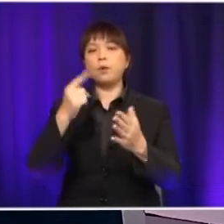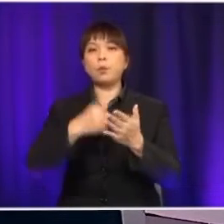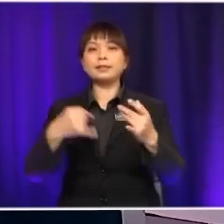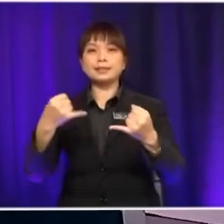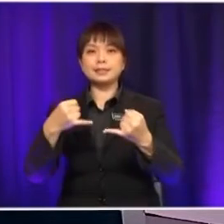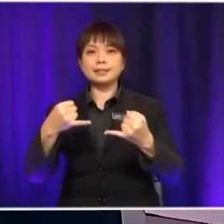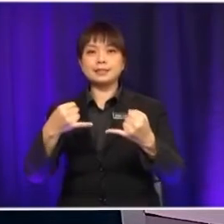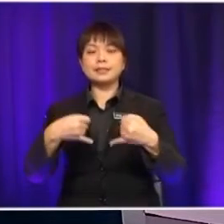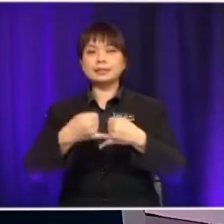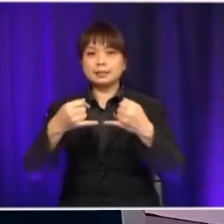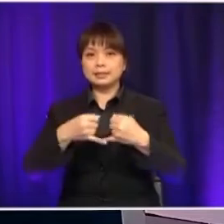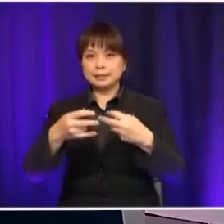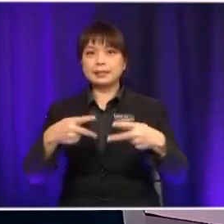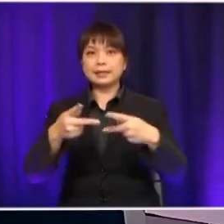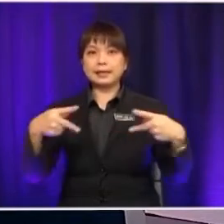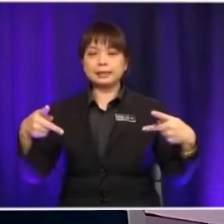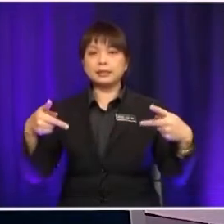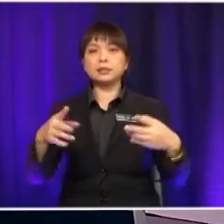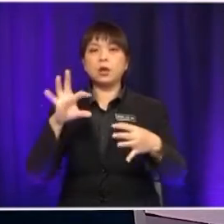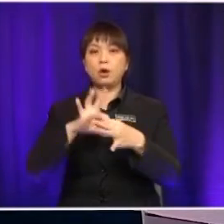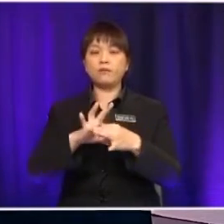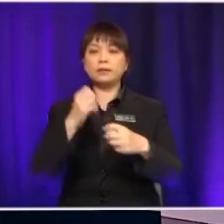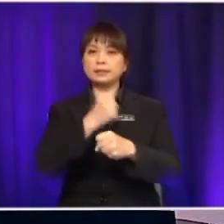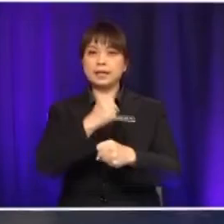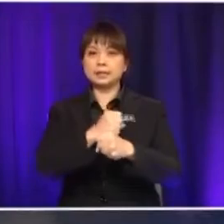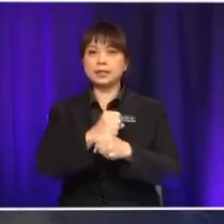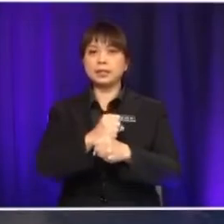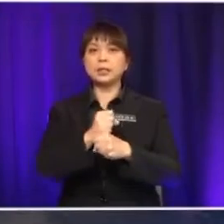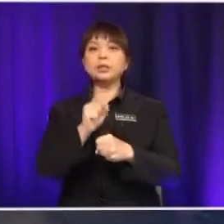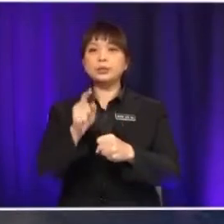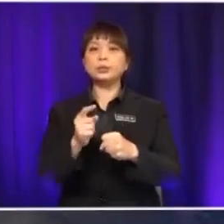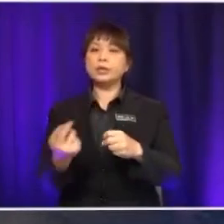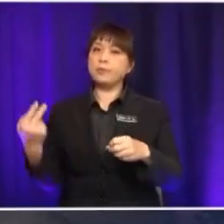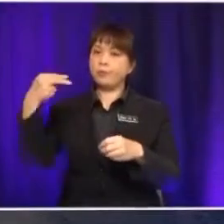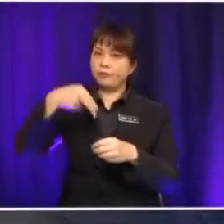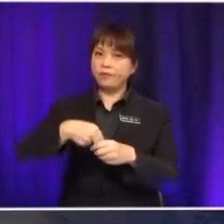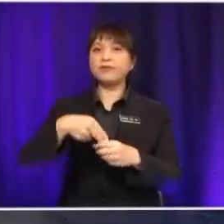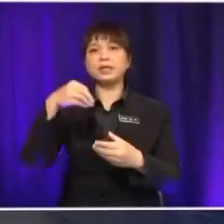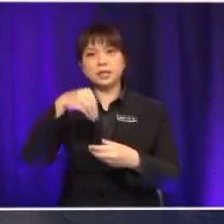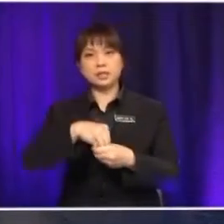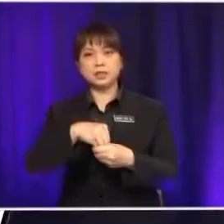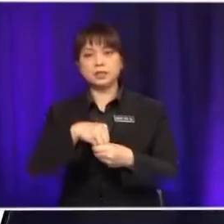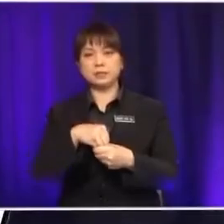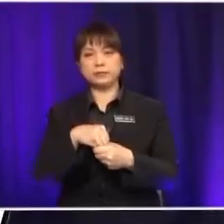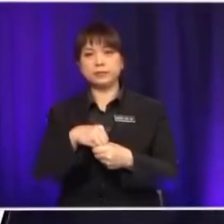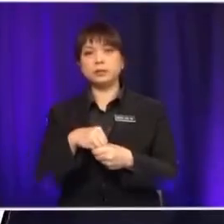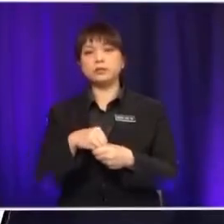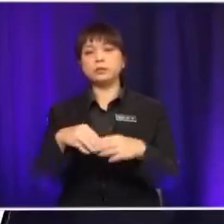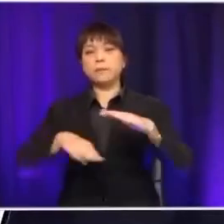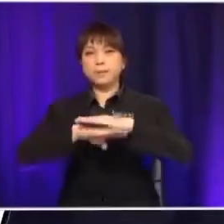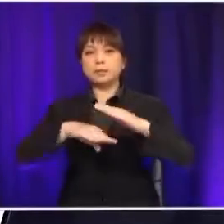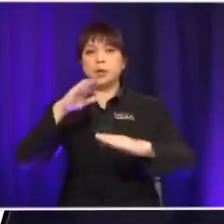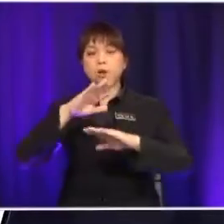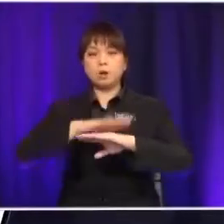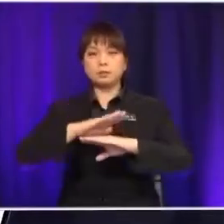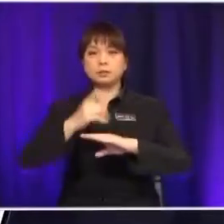the task that you are doing. Okay, okay. And I guess based on the table that we're able to